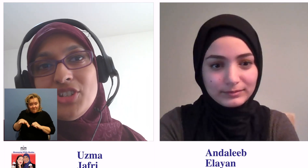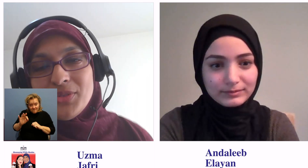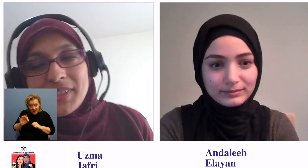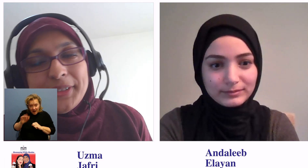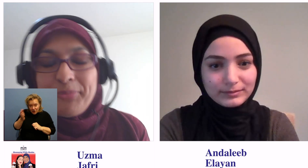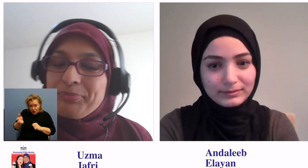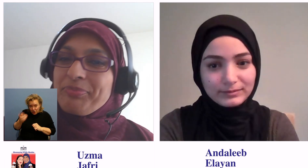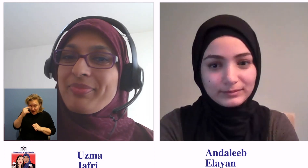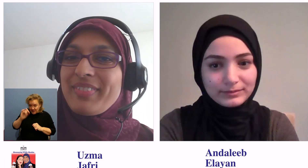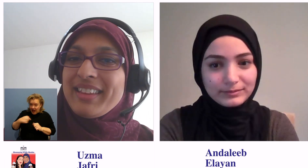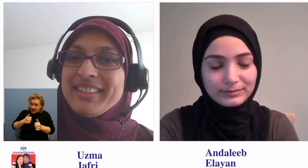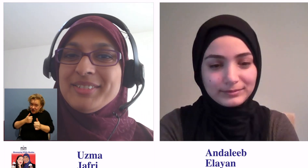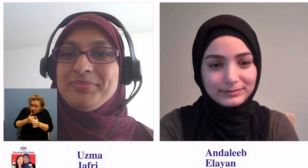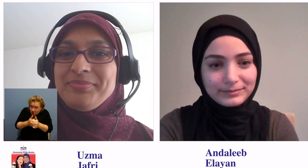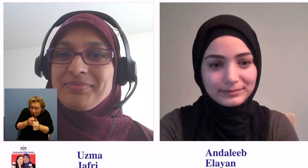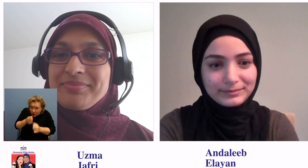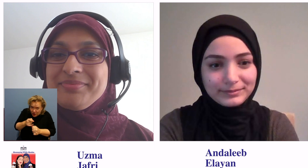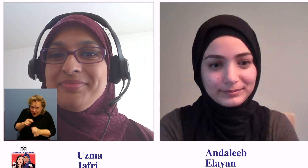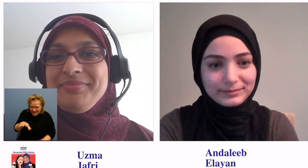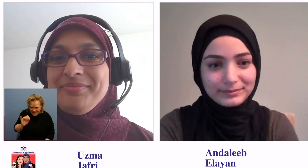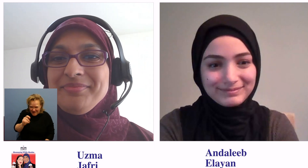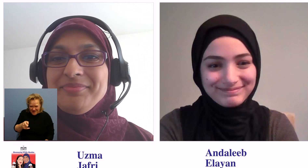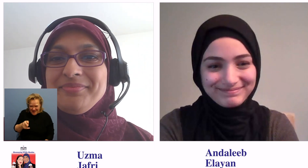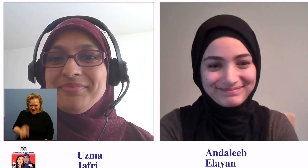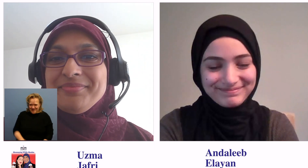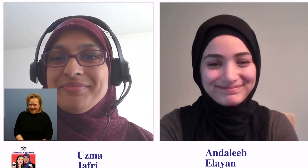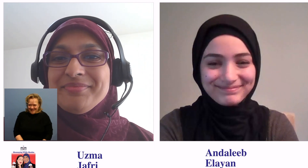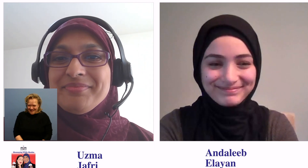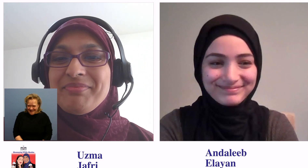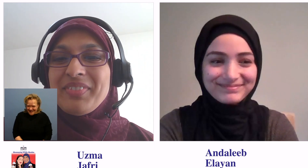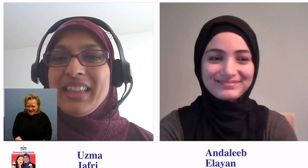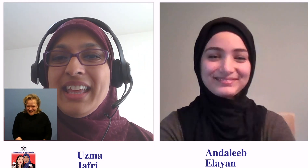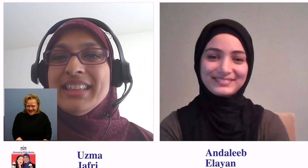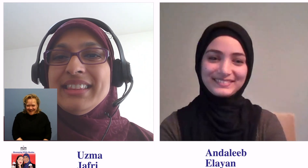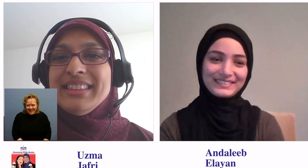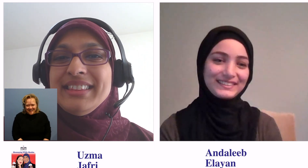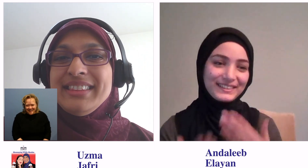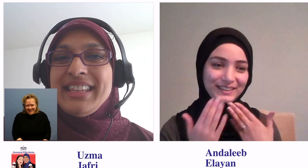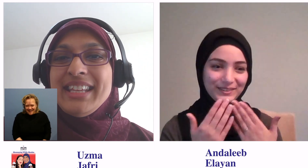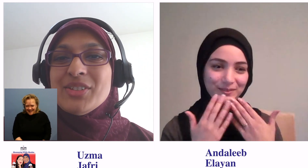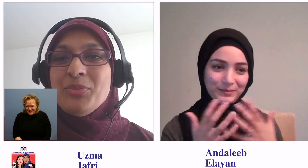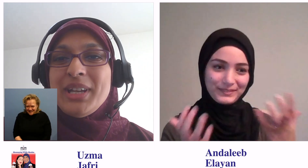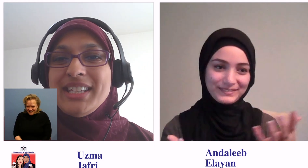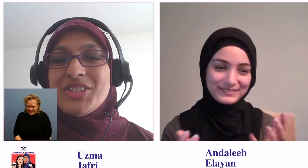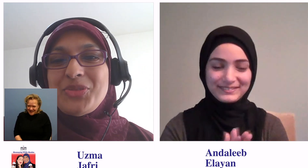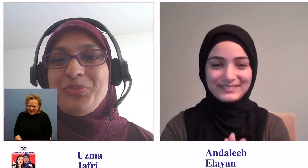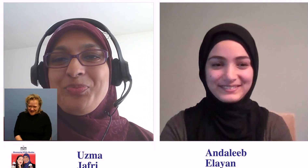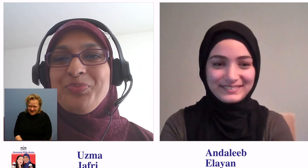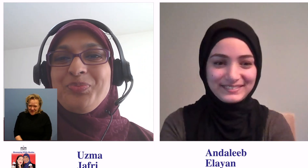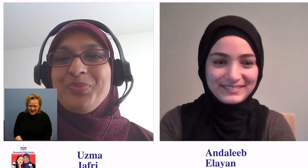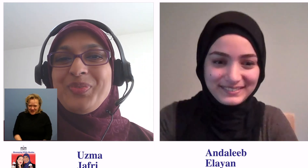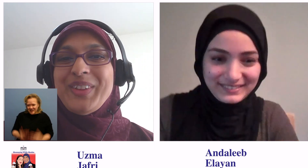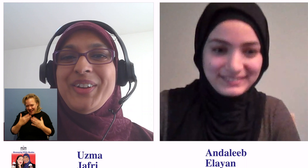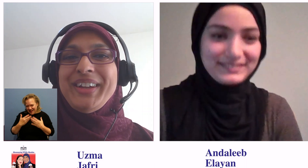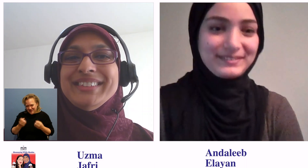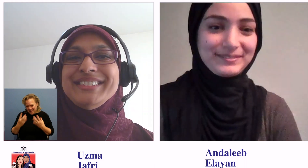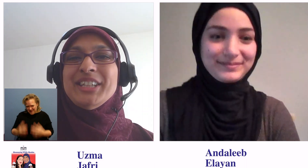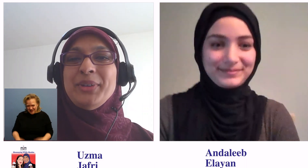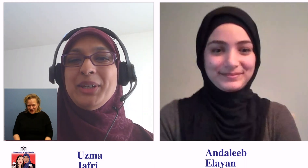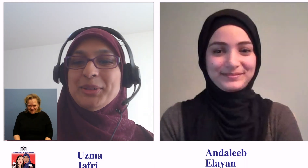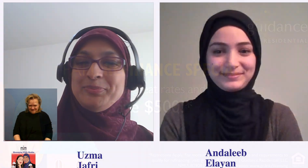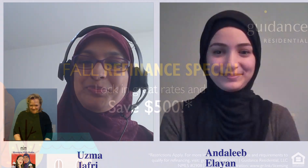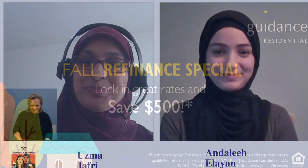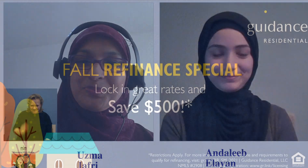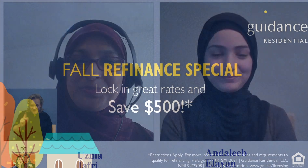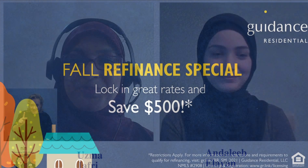stalked her there too. So thanks so much. Thank you so much. All right.